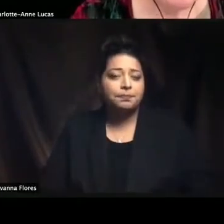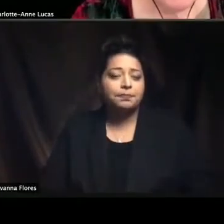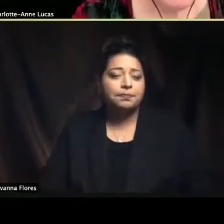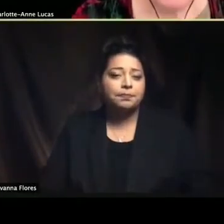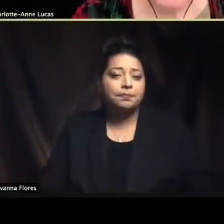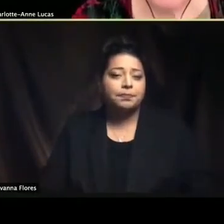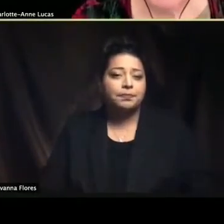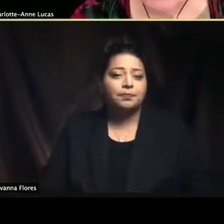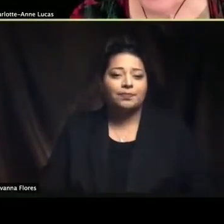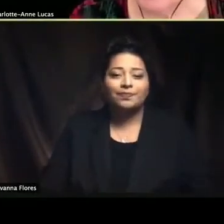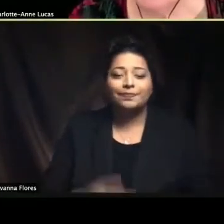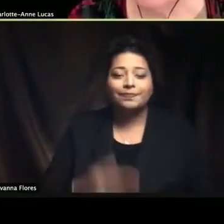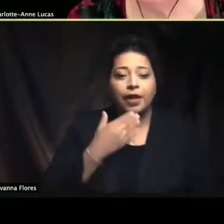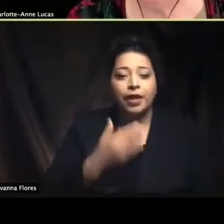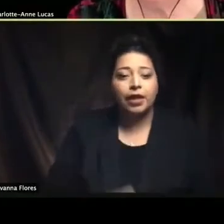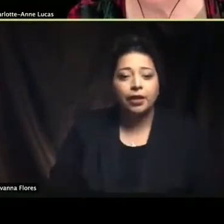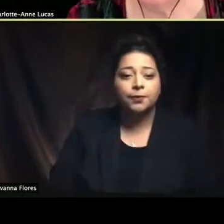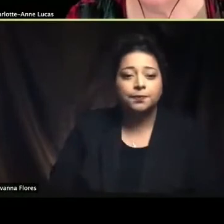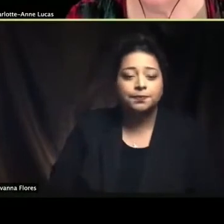Thank you.